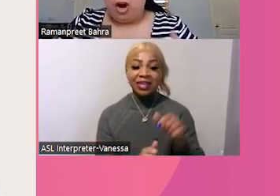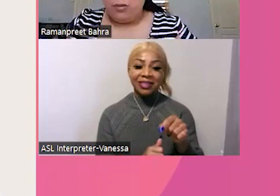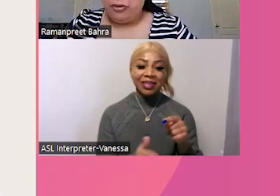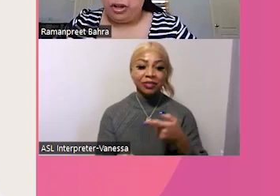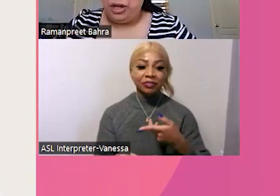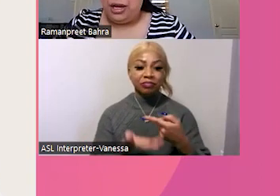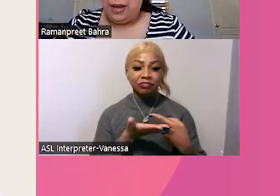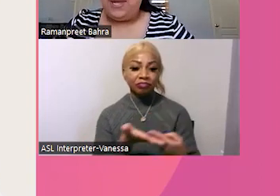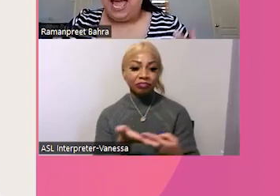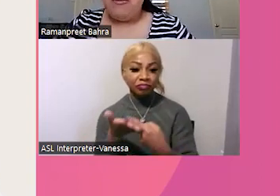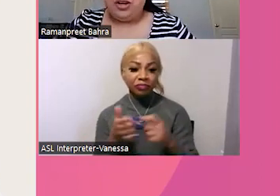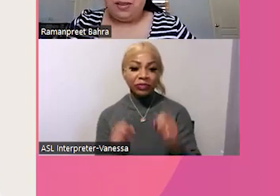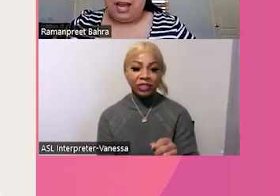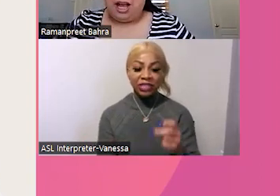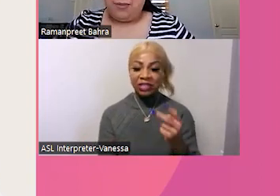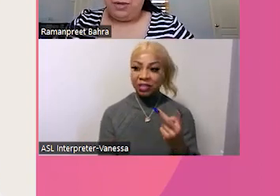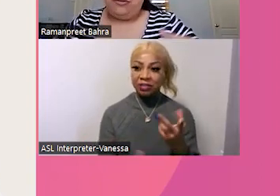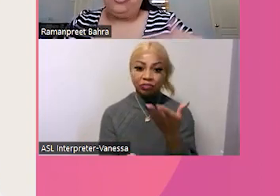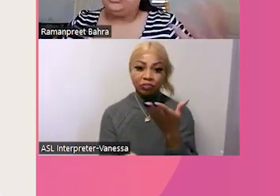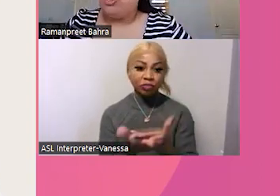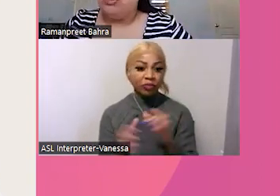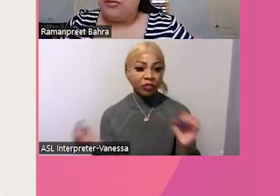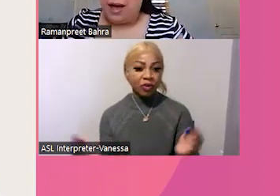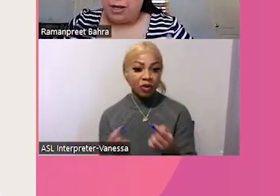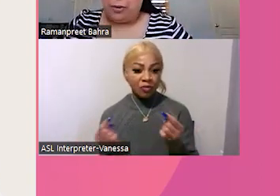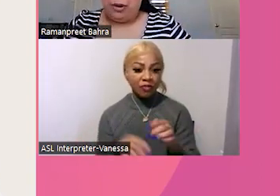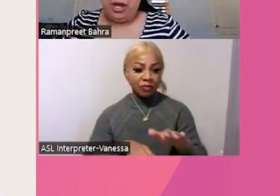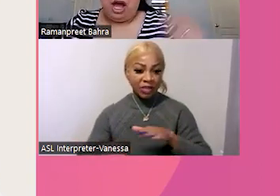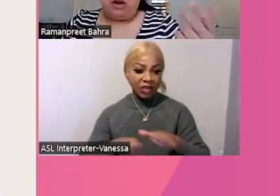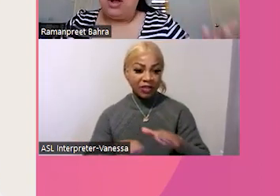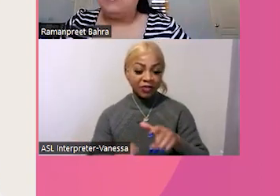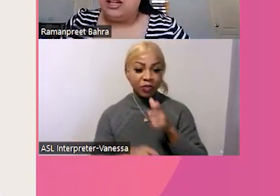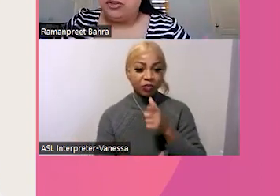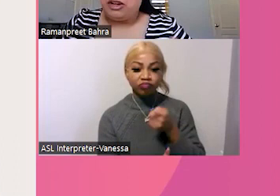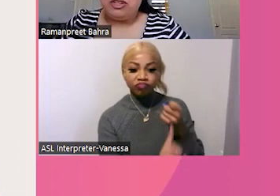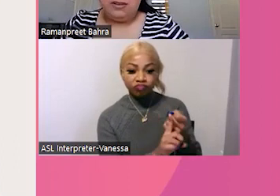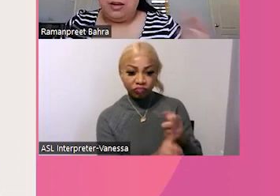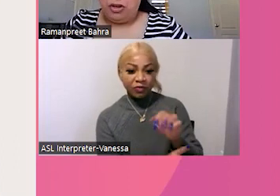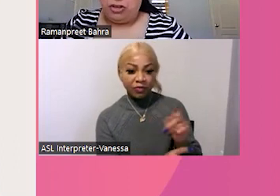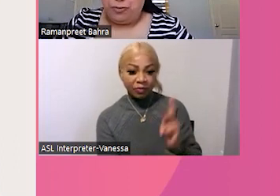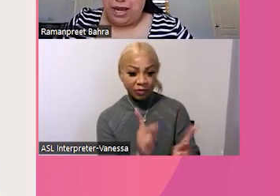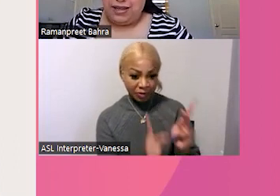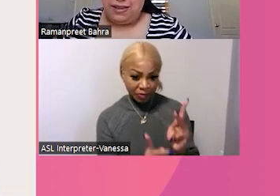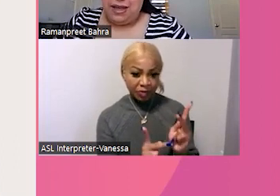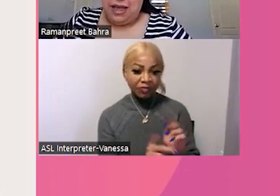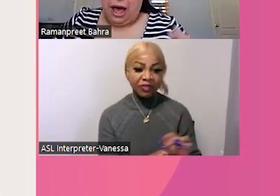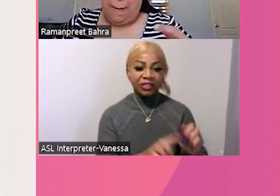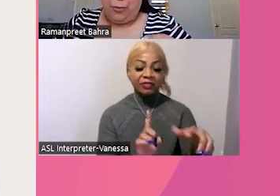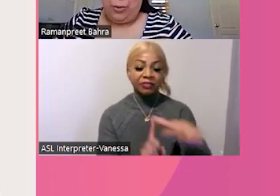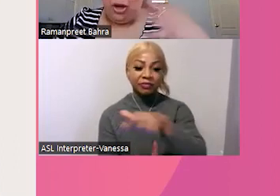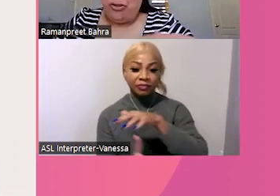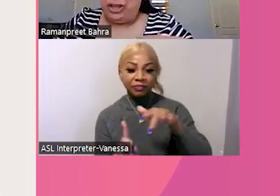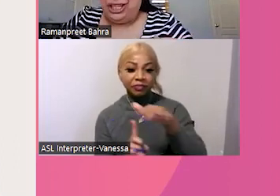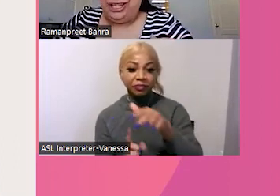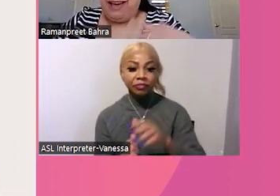and harmful behaviors that come to be inflicted onto fat people across the intersections in multiple space.